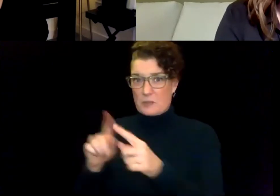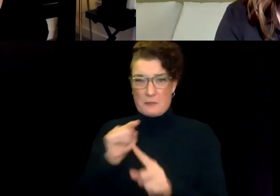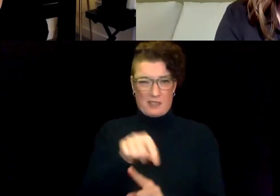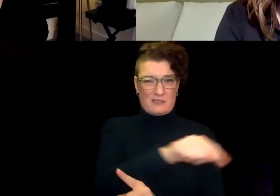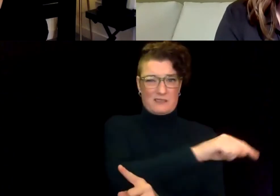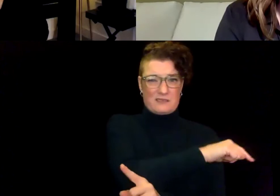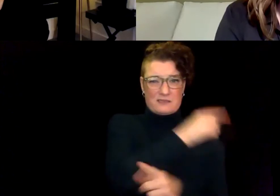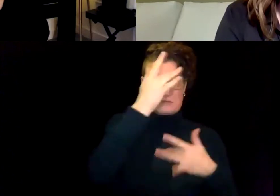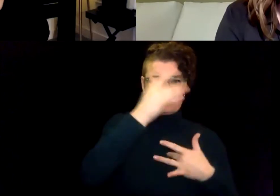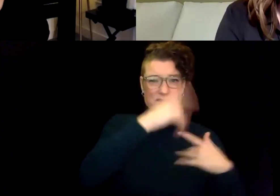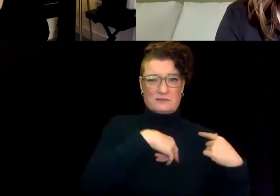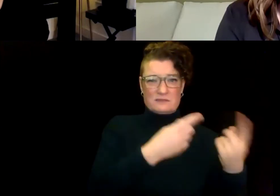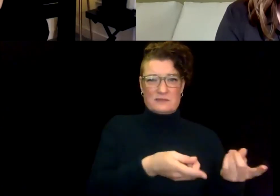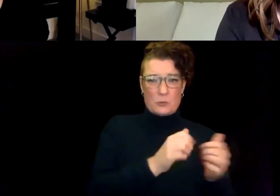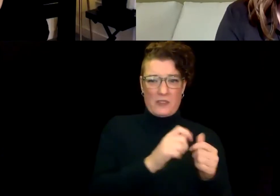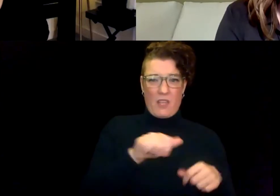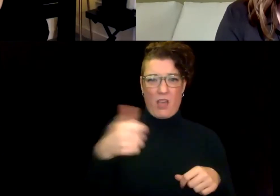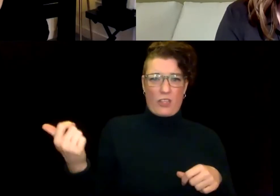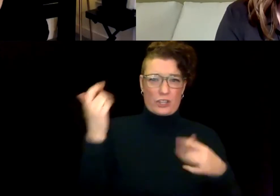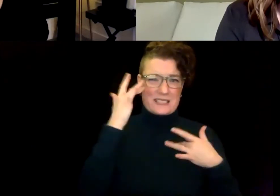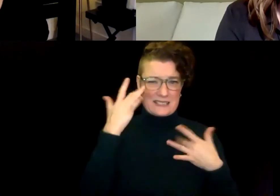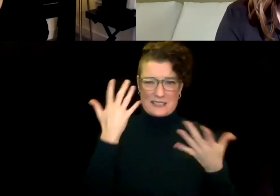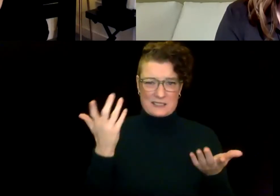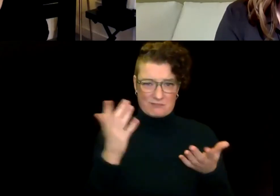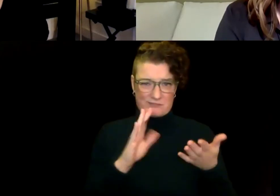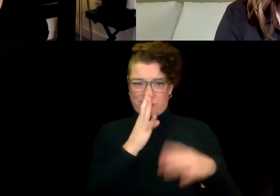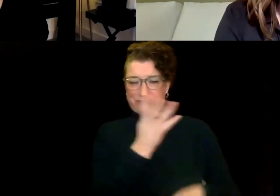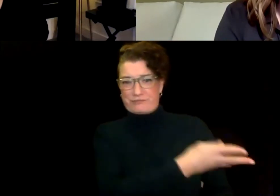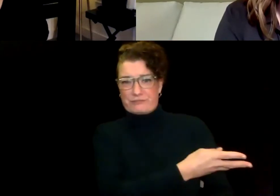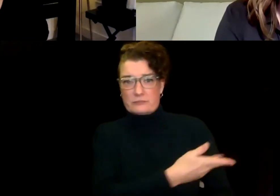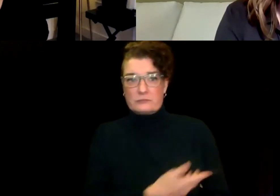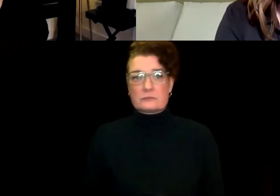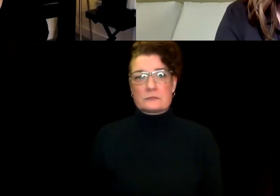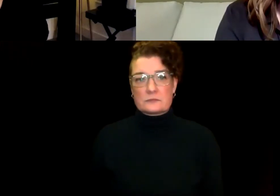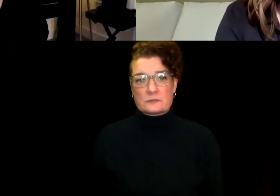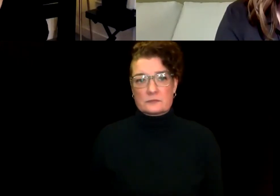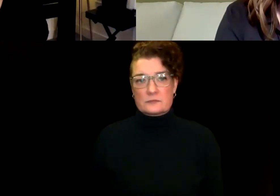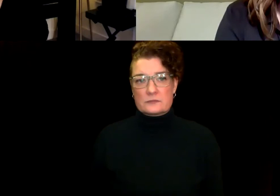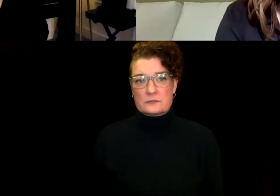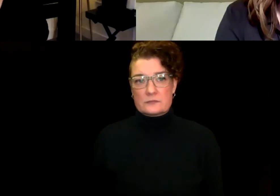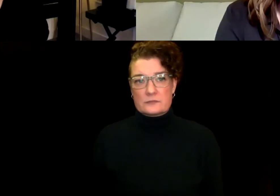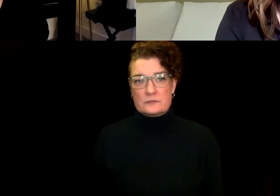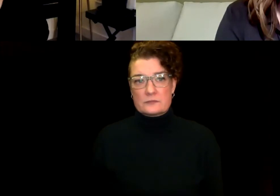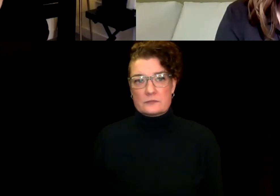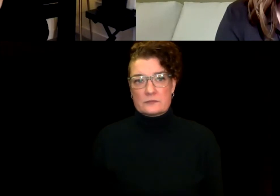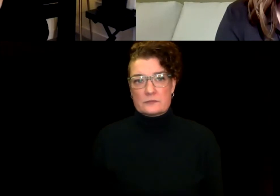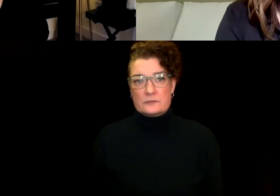so many years. The comment goes on, but I think that's,